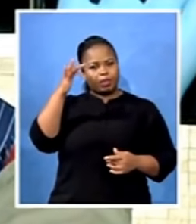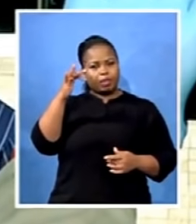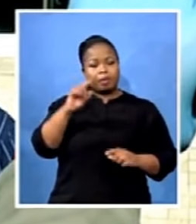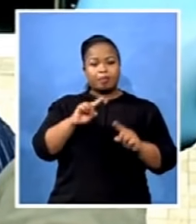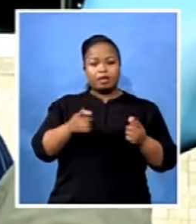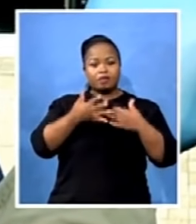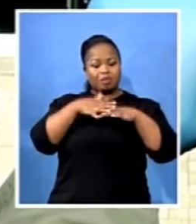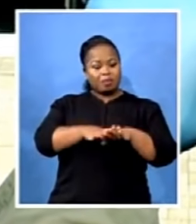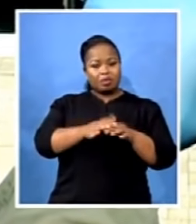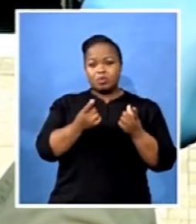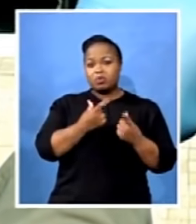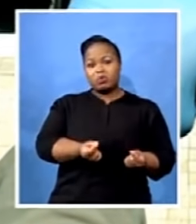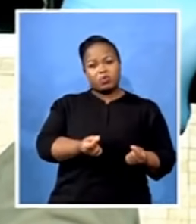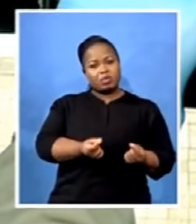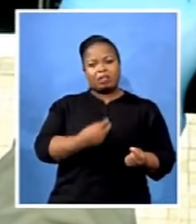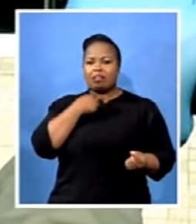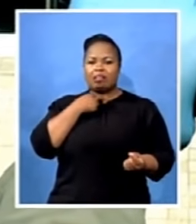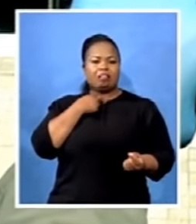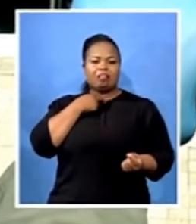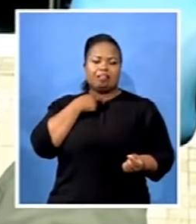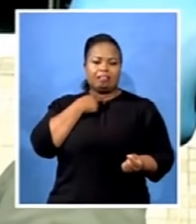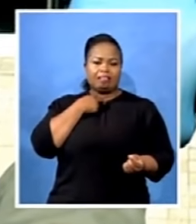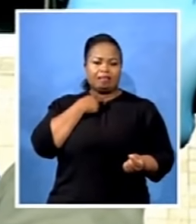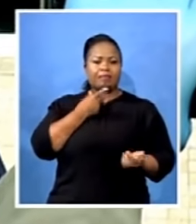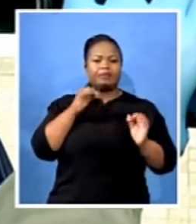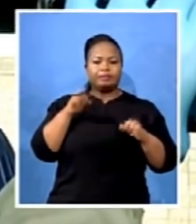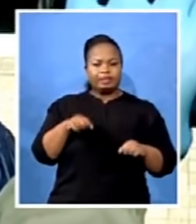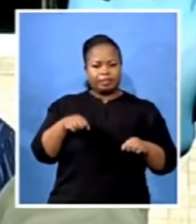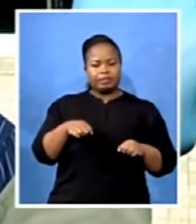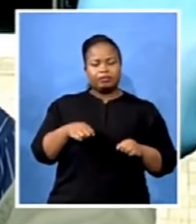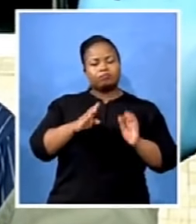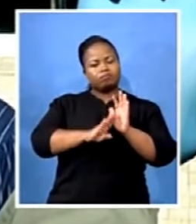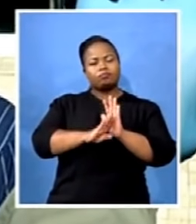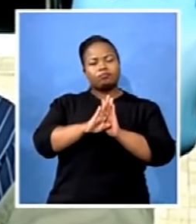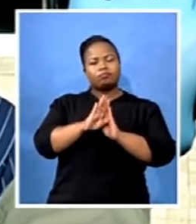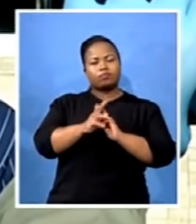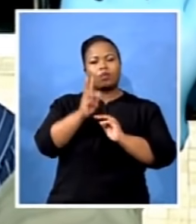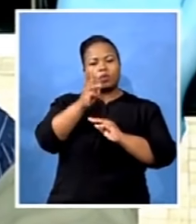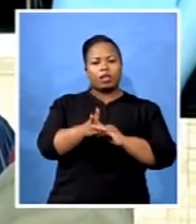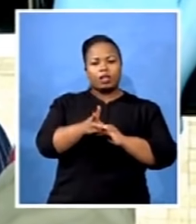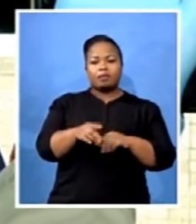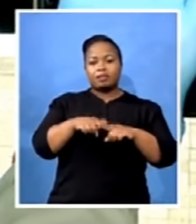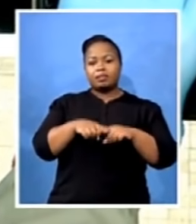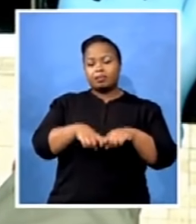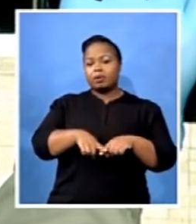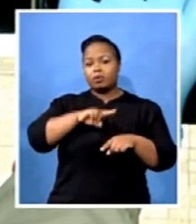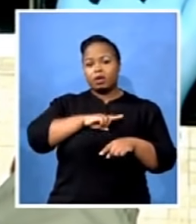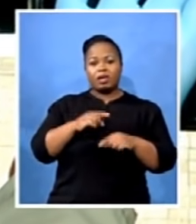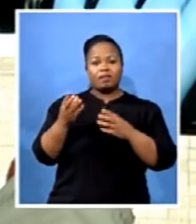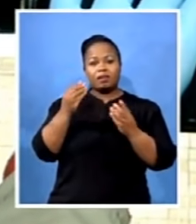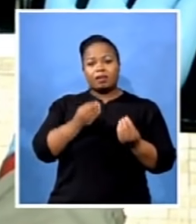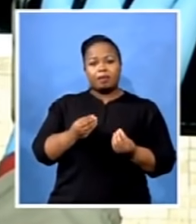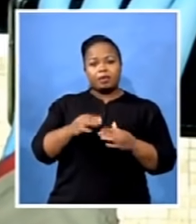something else. Of course, we will improve based on the practice. When the numbers come in, we'll have to actually